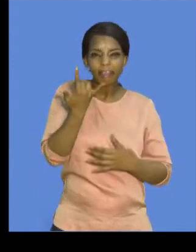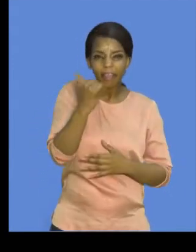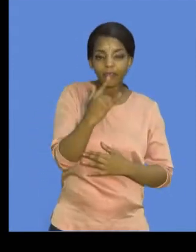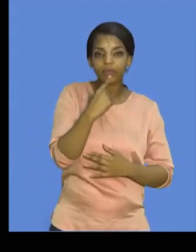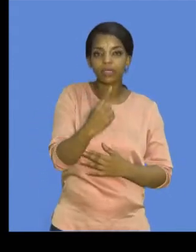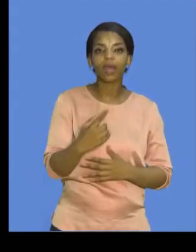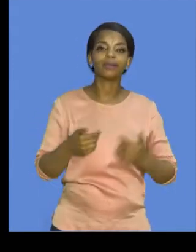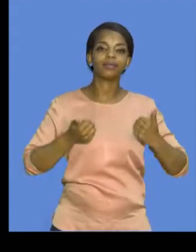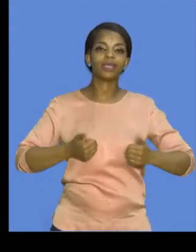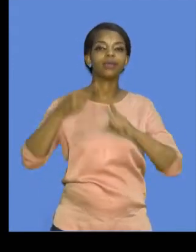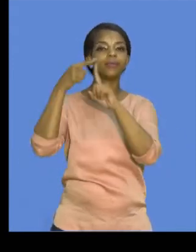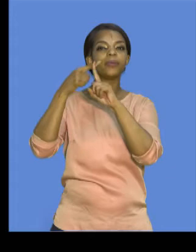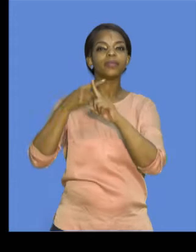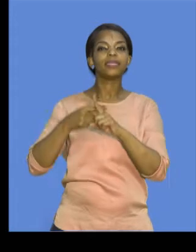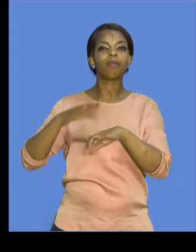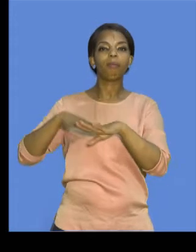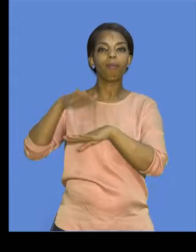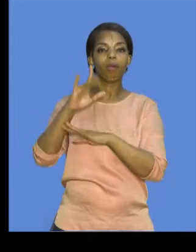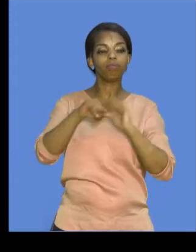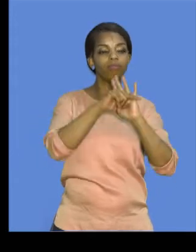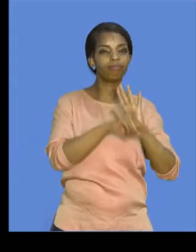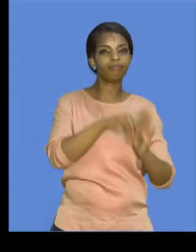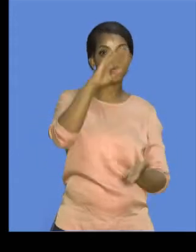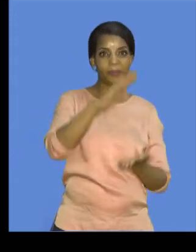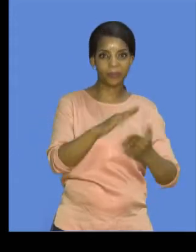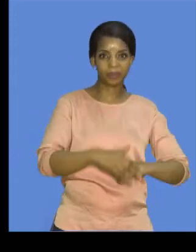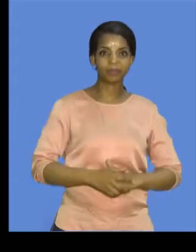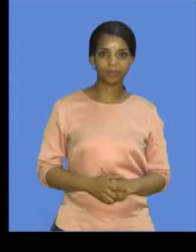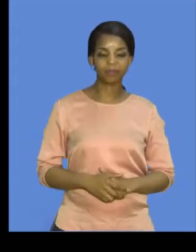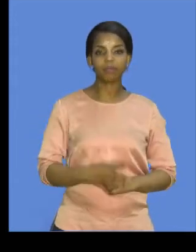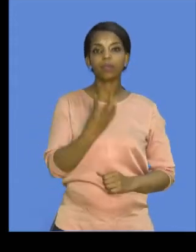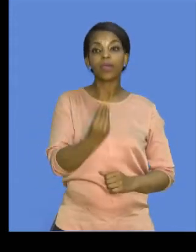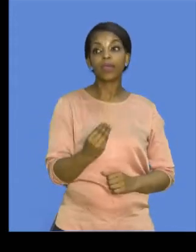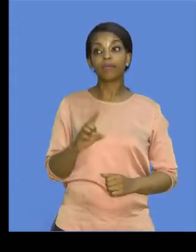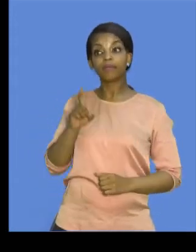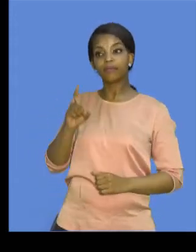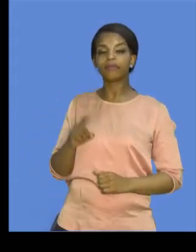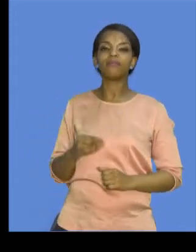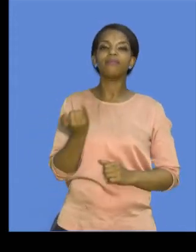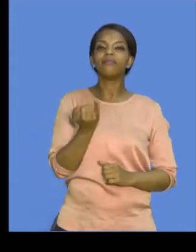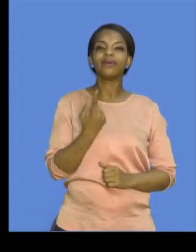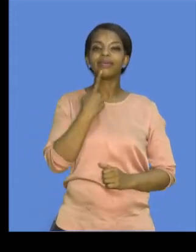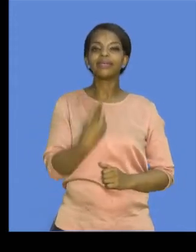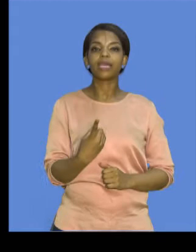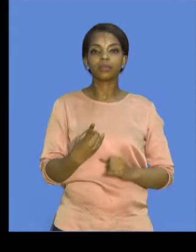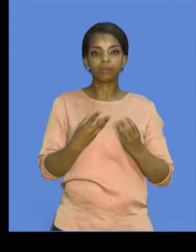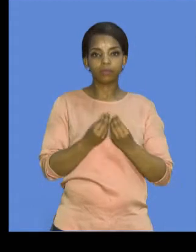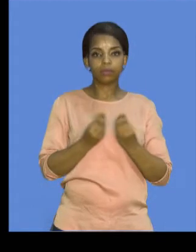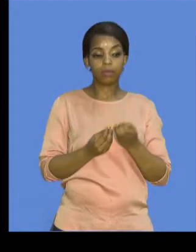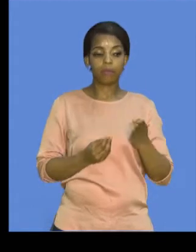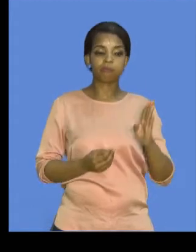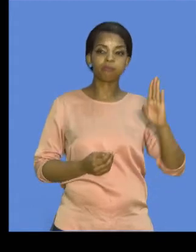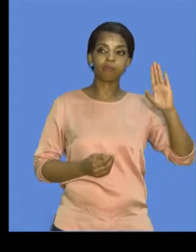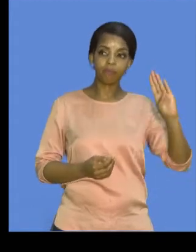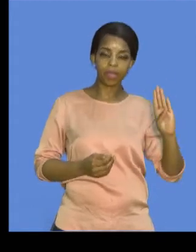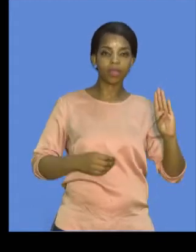Now, we have two point charges. We can have this one, we'll call it B for now. The other charged object, we'll call it